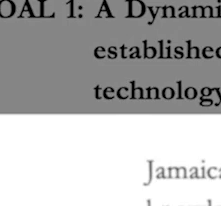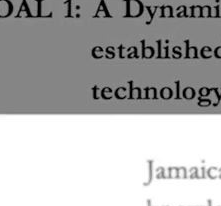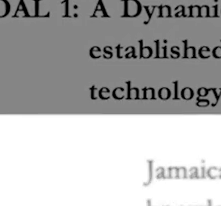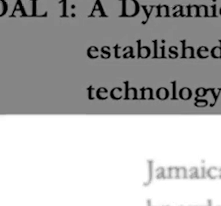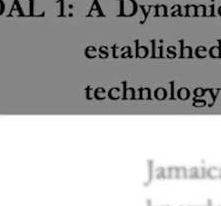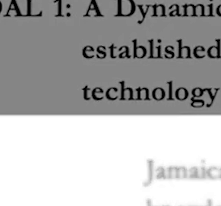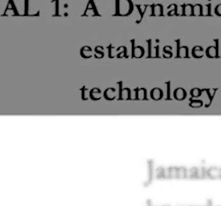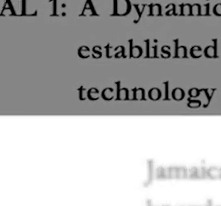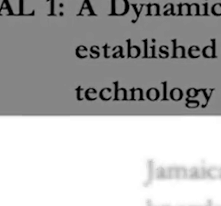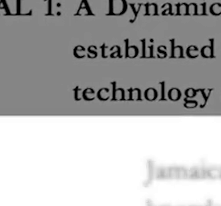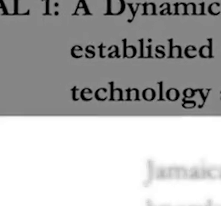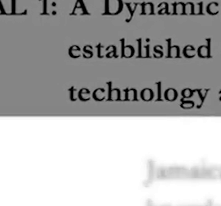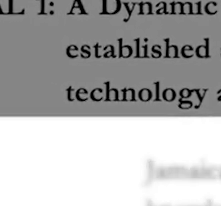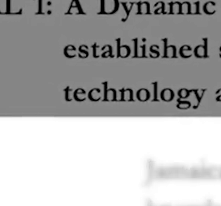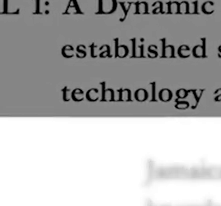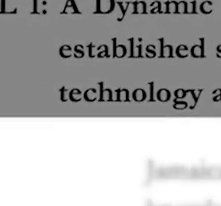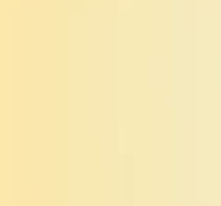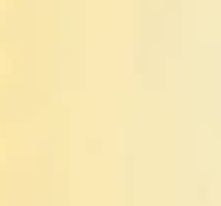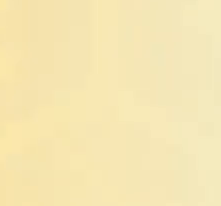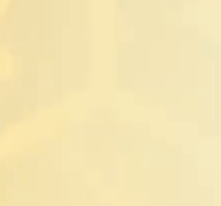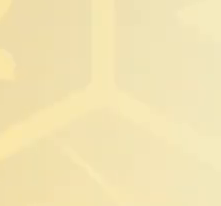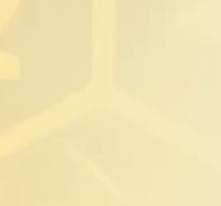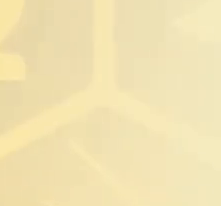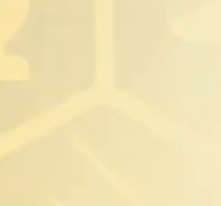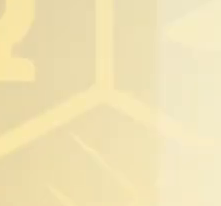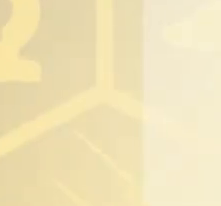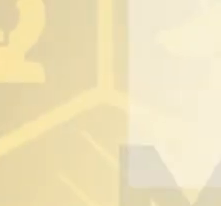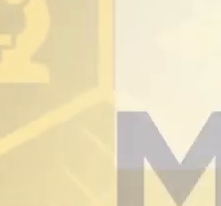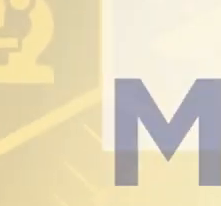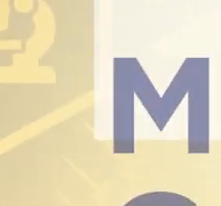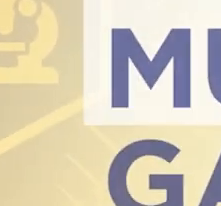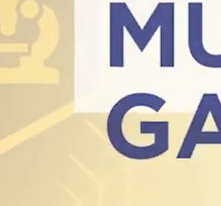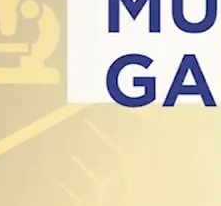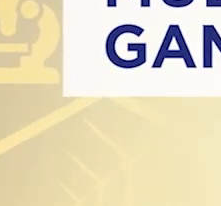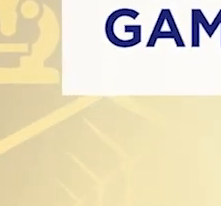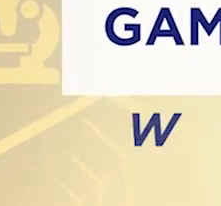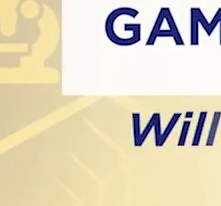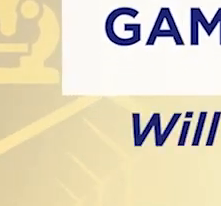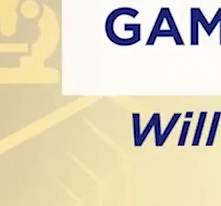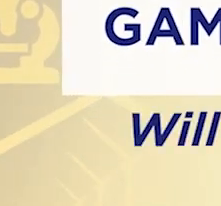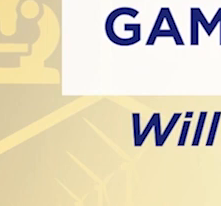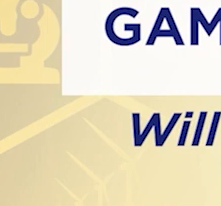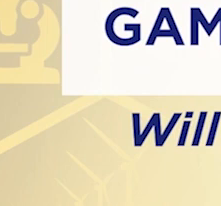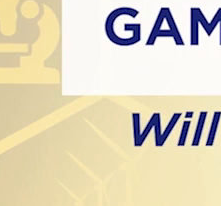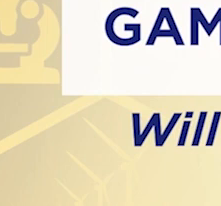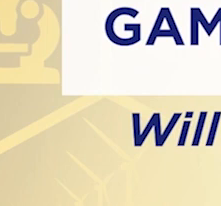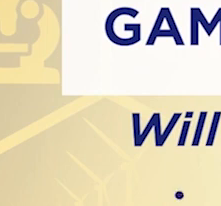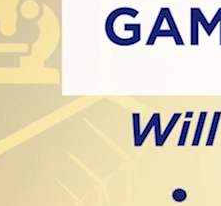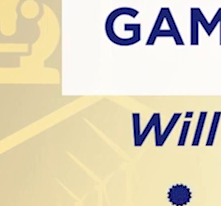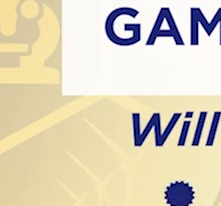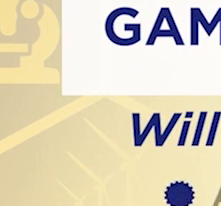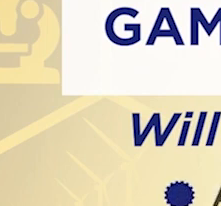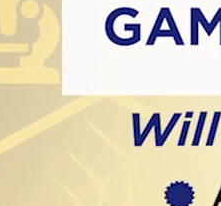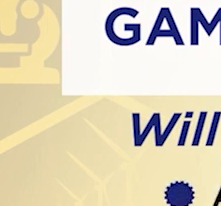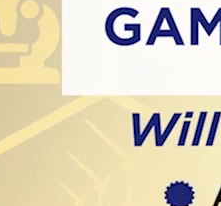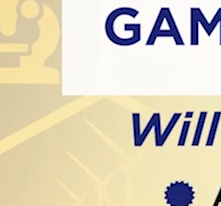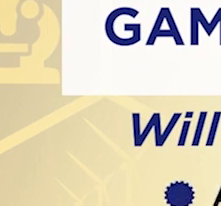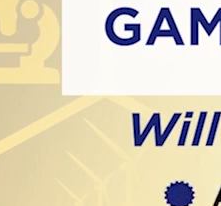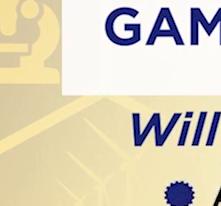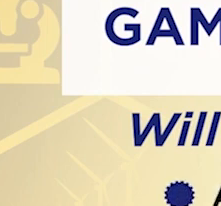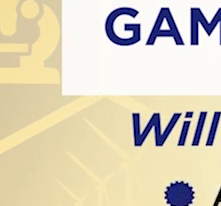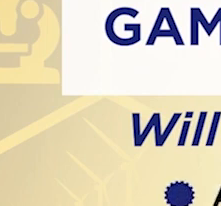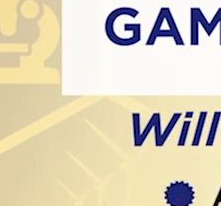science, technology and innovation policy. Meanwhile, the multipurpose gamma irradiation facility will be completed this fiscal